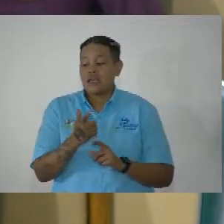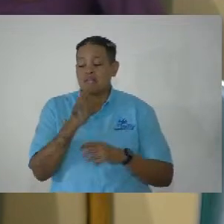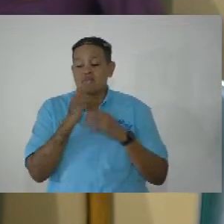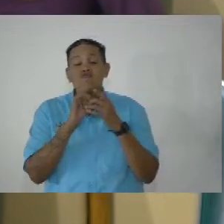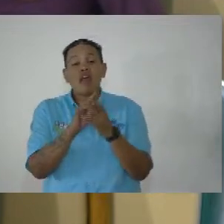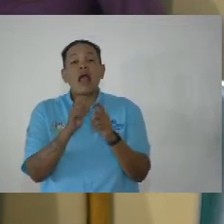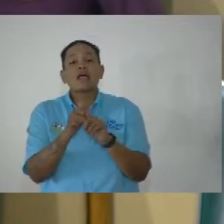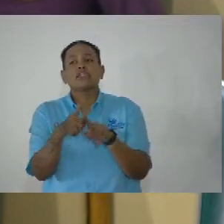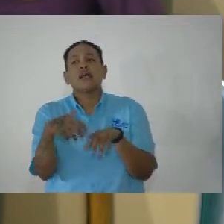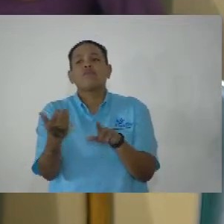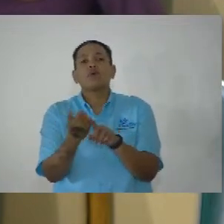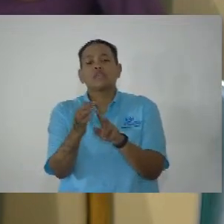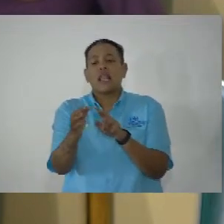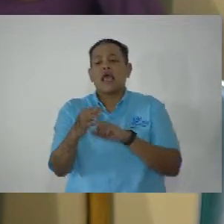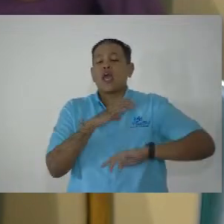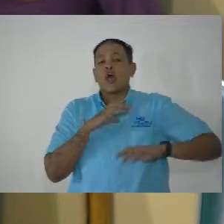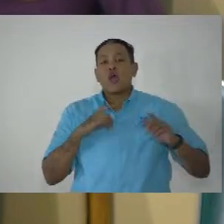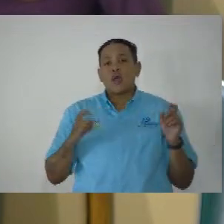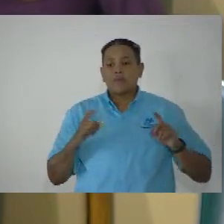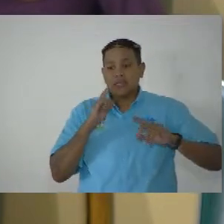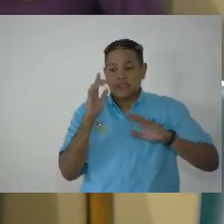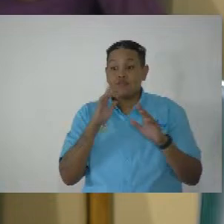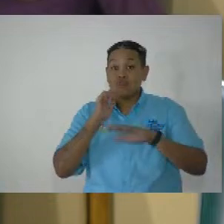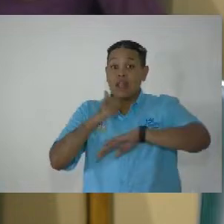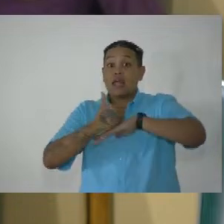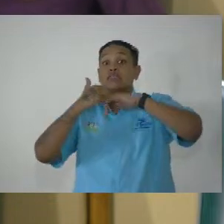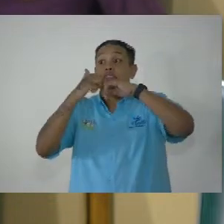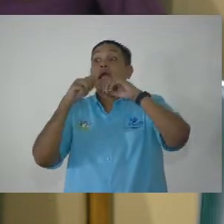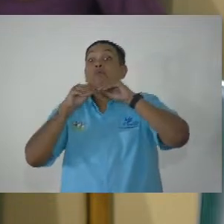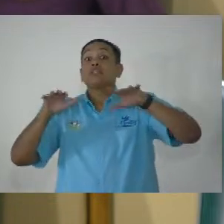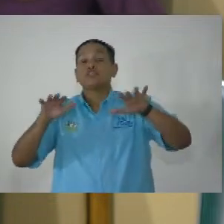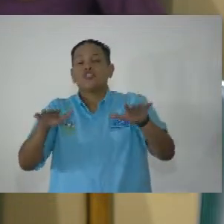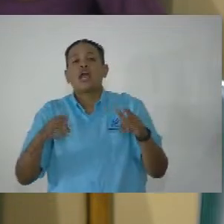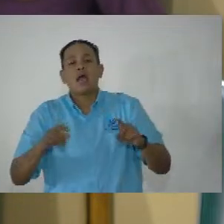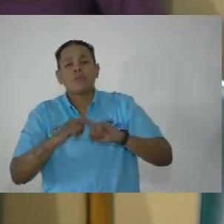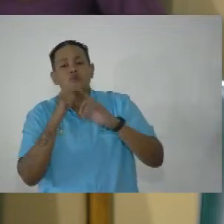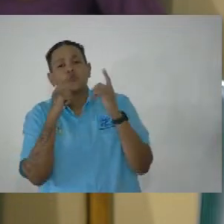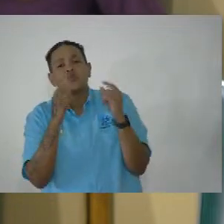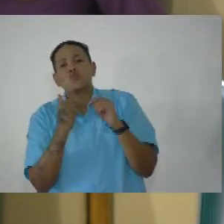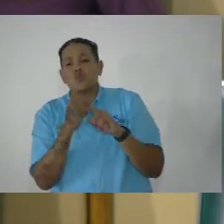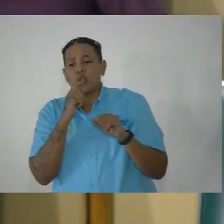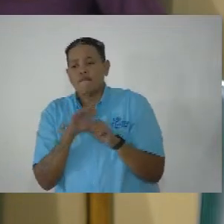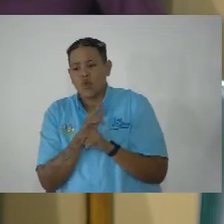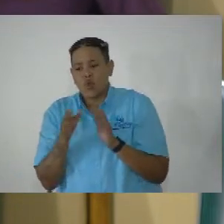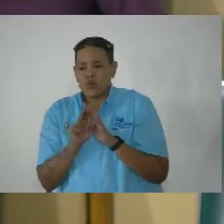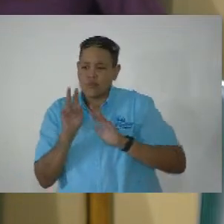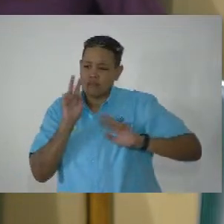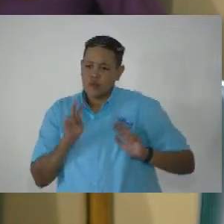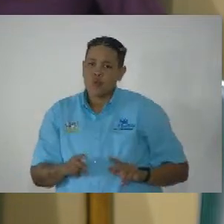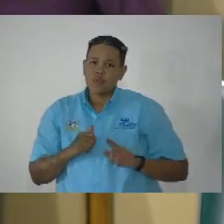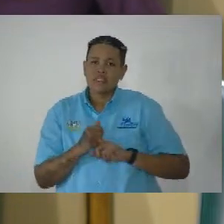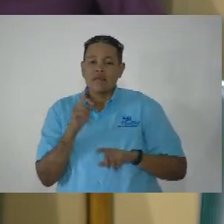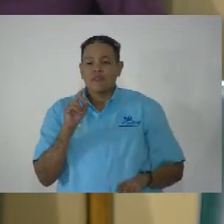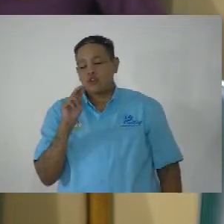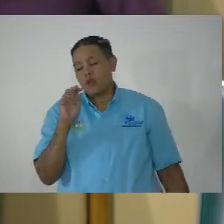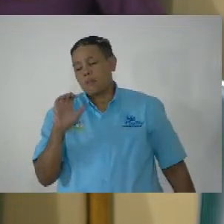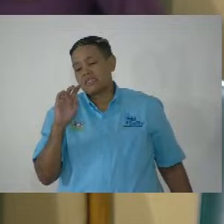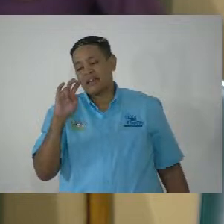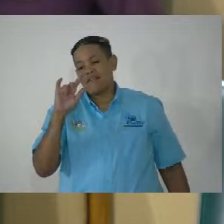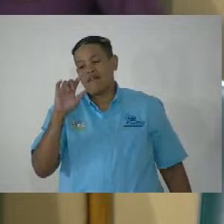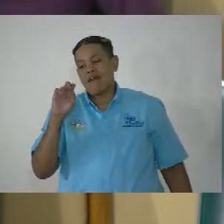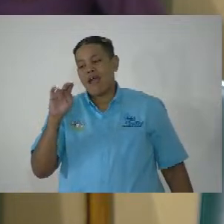regarding the Joint Select Committee being established to do a full review of the Domestic Violence